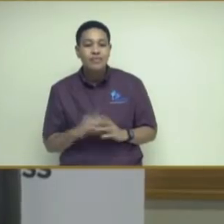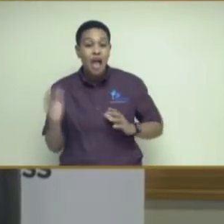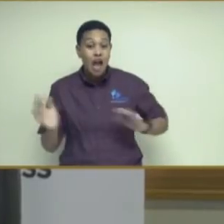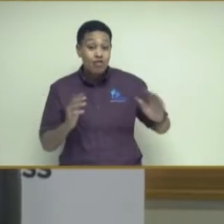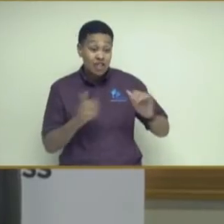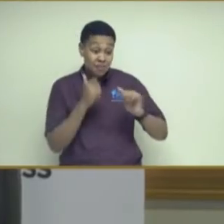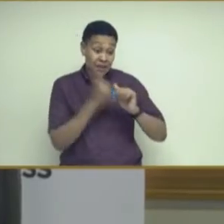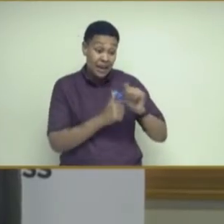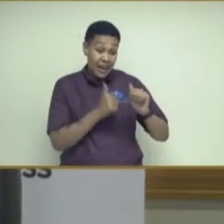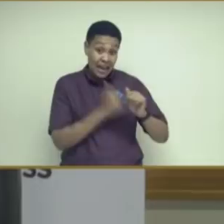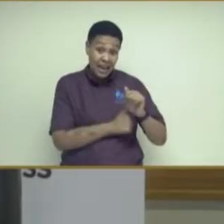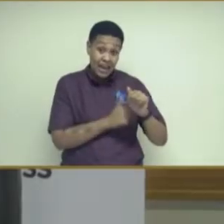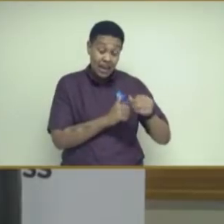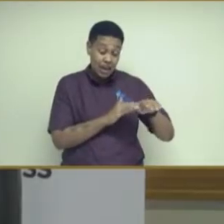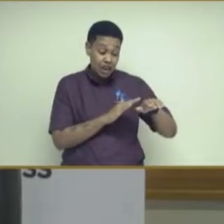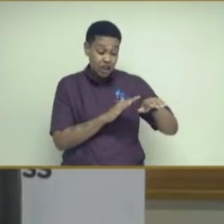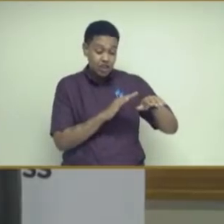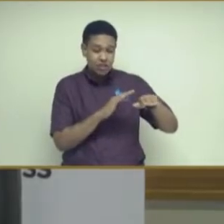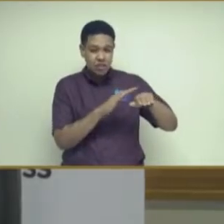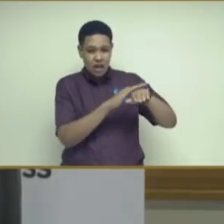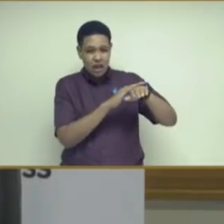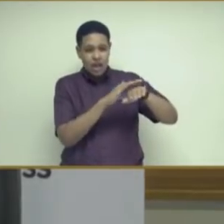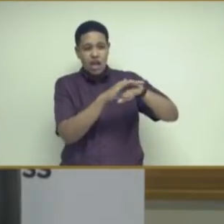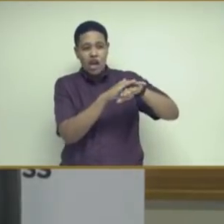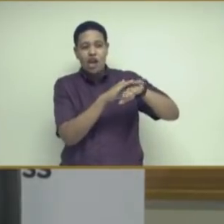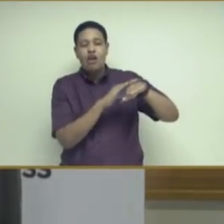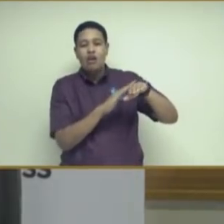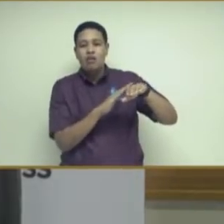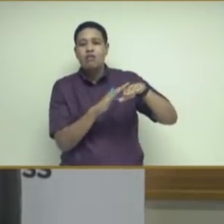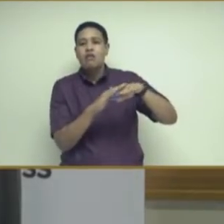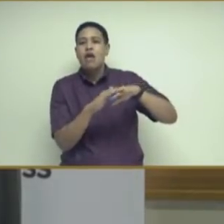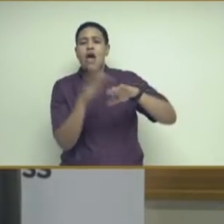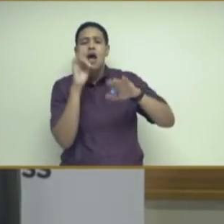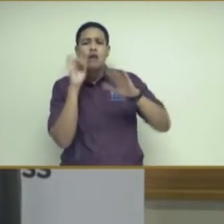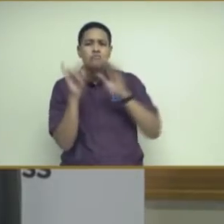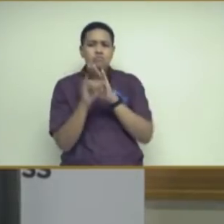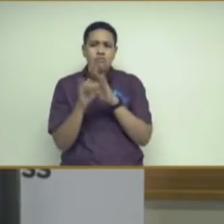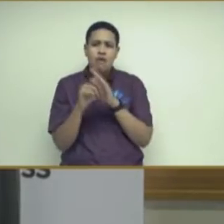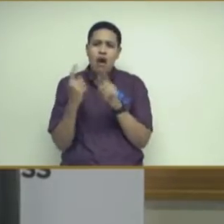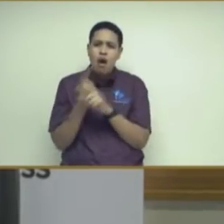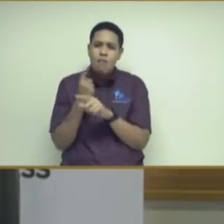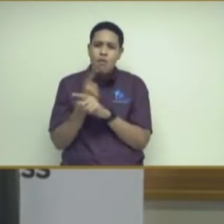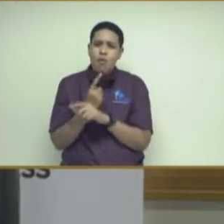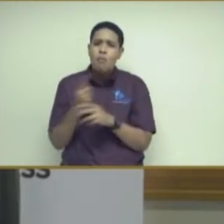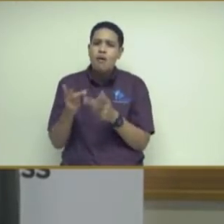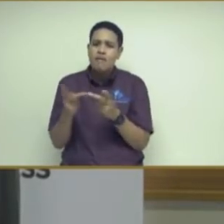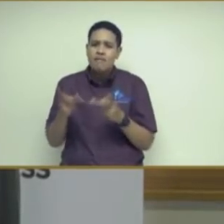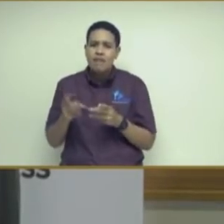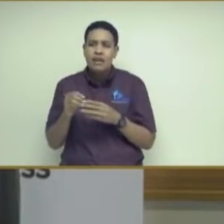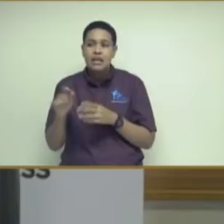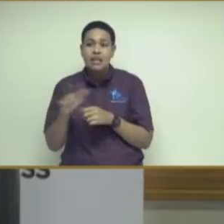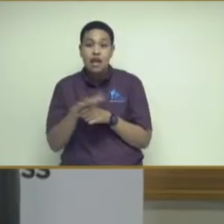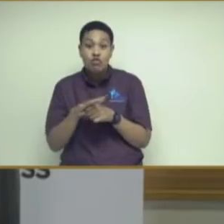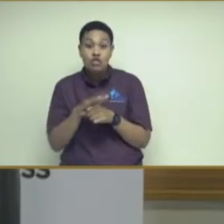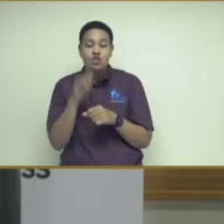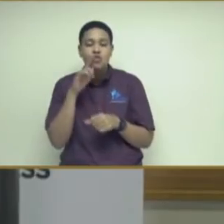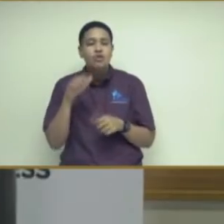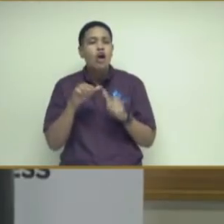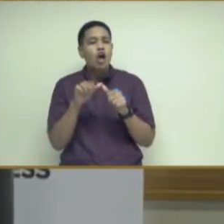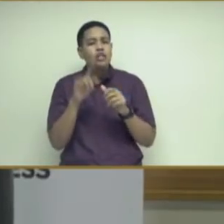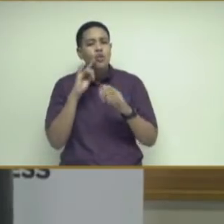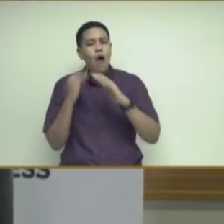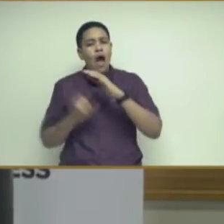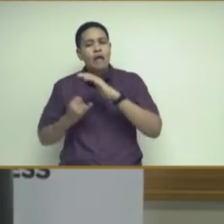venues within their region to continue the isolation of persons who are still